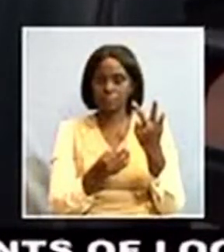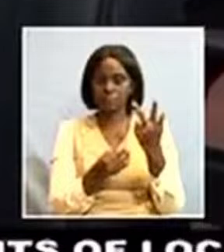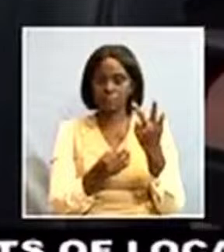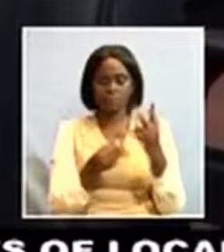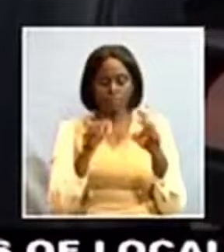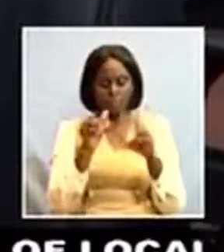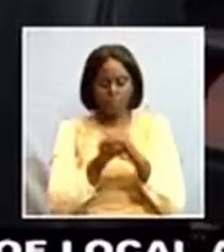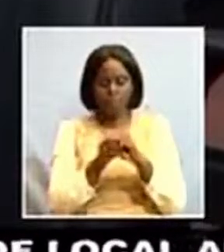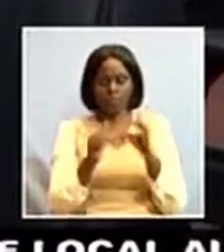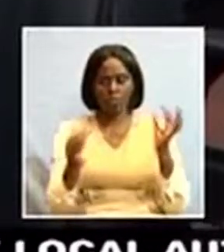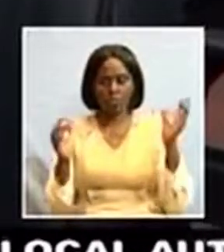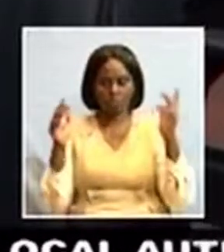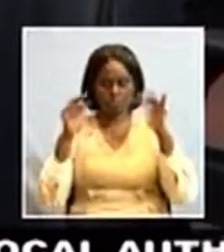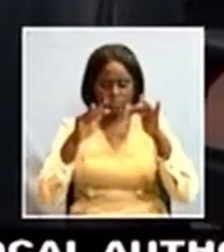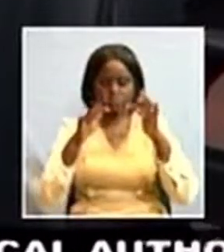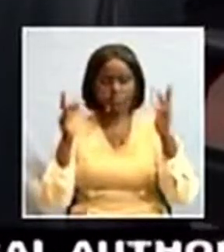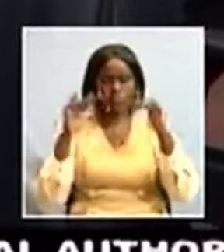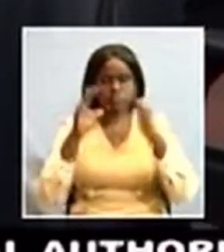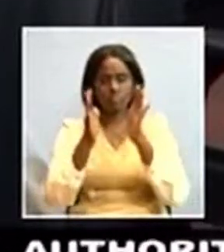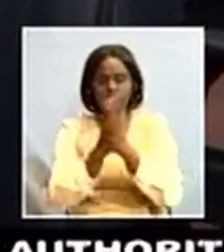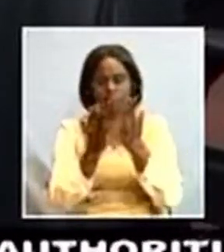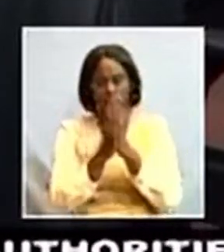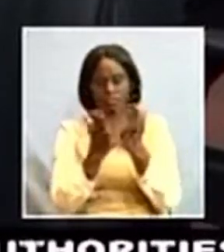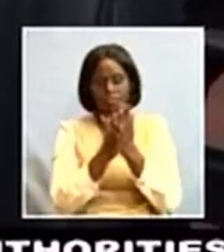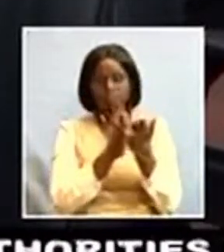on the main ledger, right?